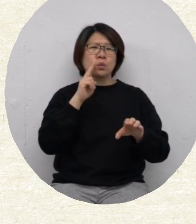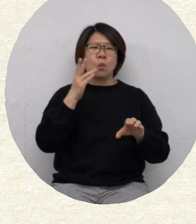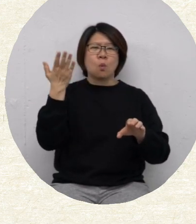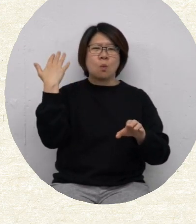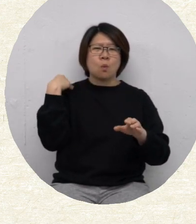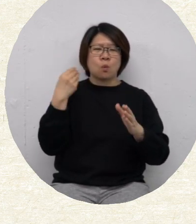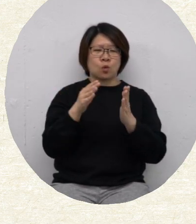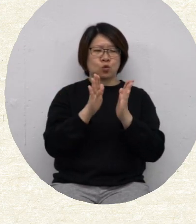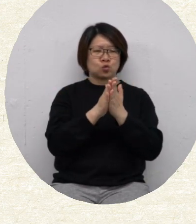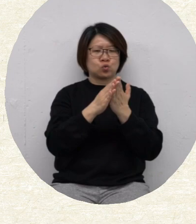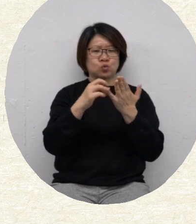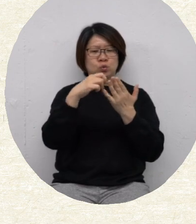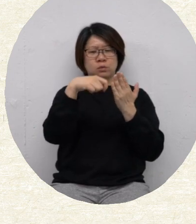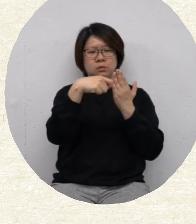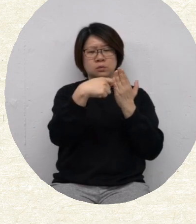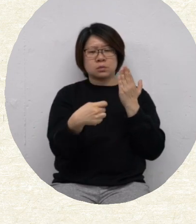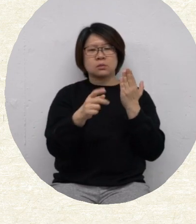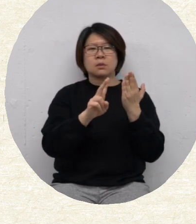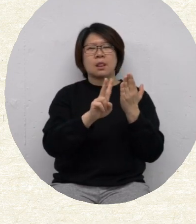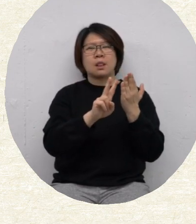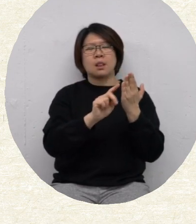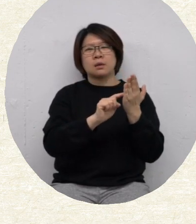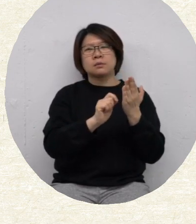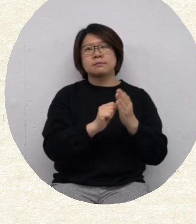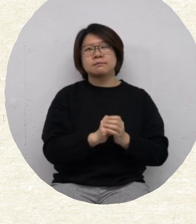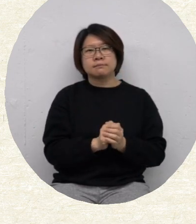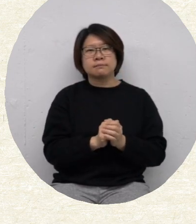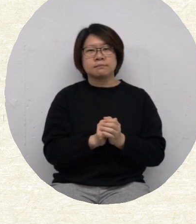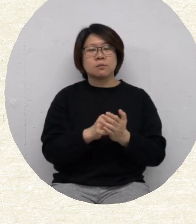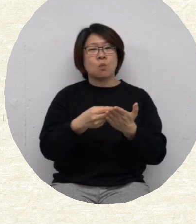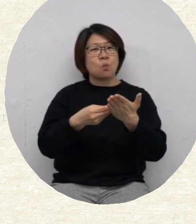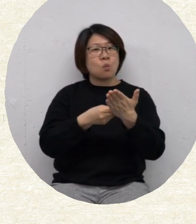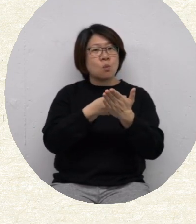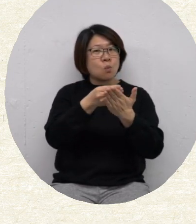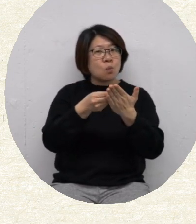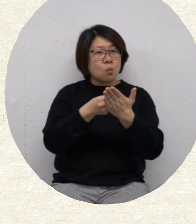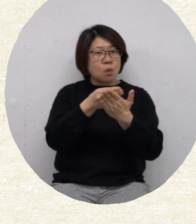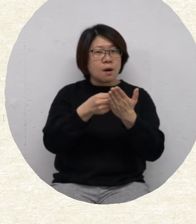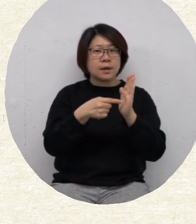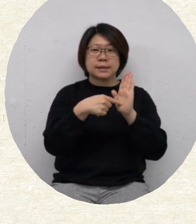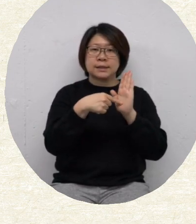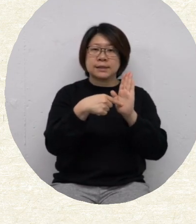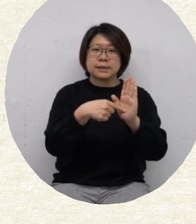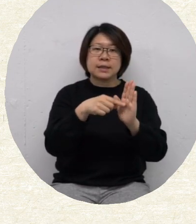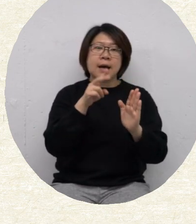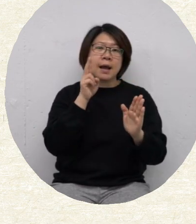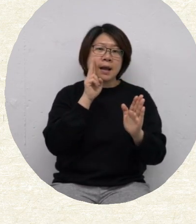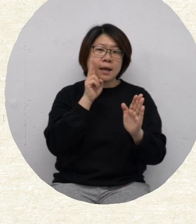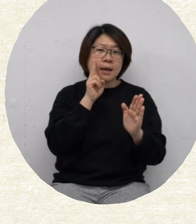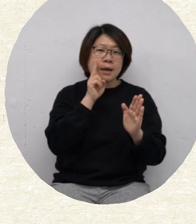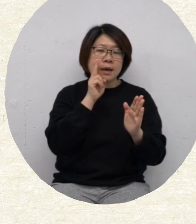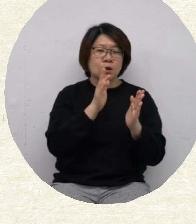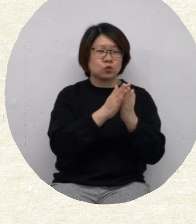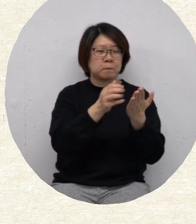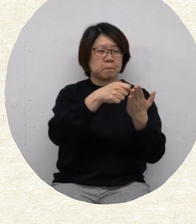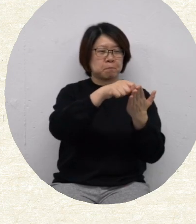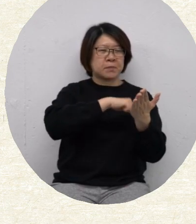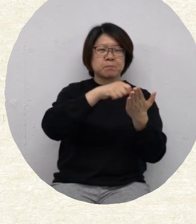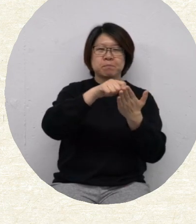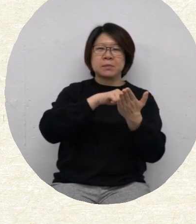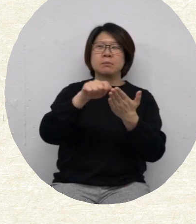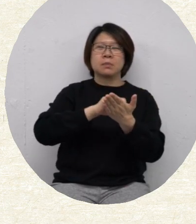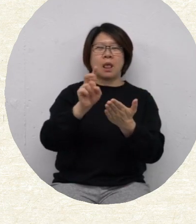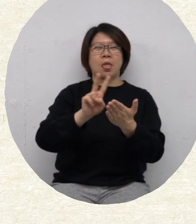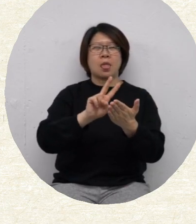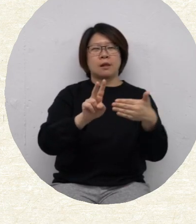represent the 4 seasons: winter, spring, summer, and fall. All of these still life setups are